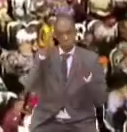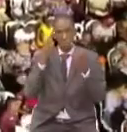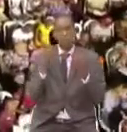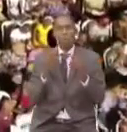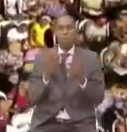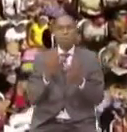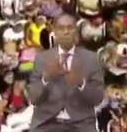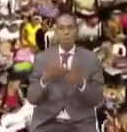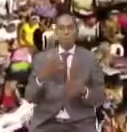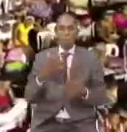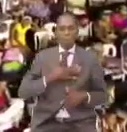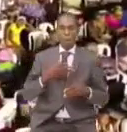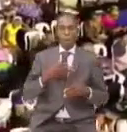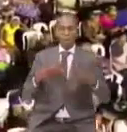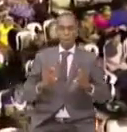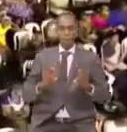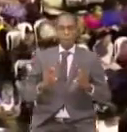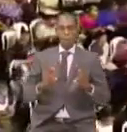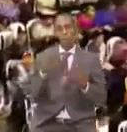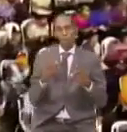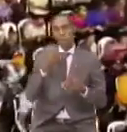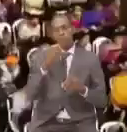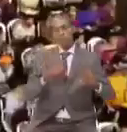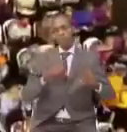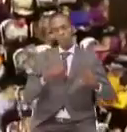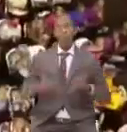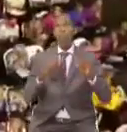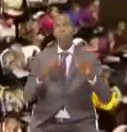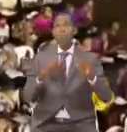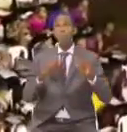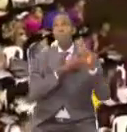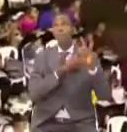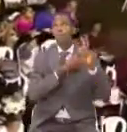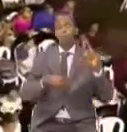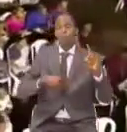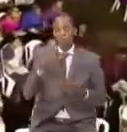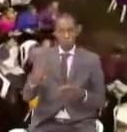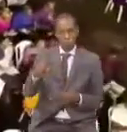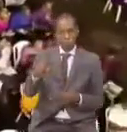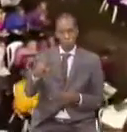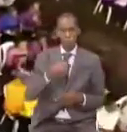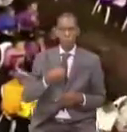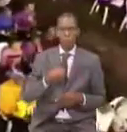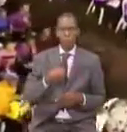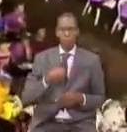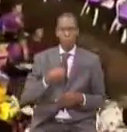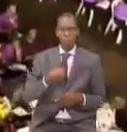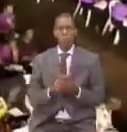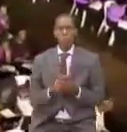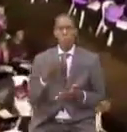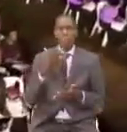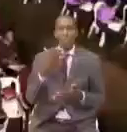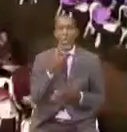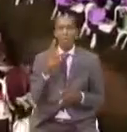ways, says the Lord. The Lord is telling us there are people that want to do